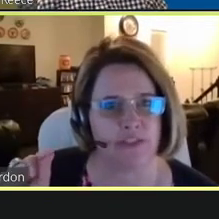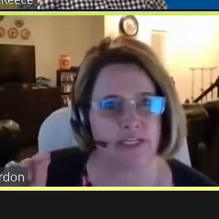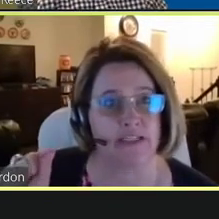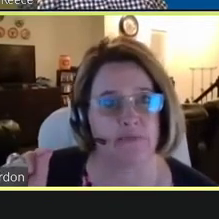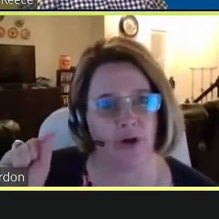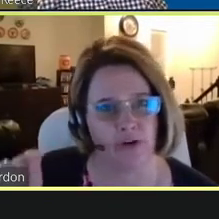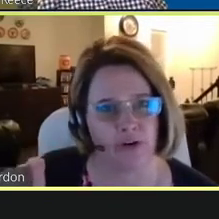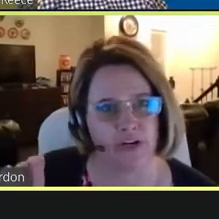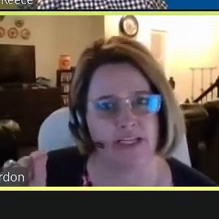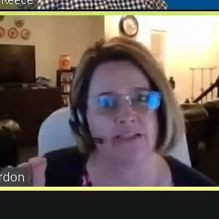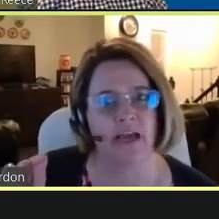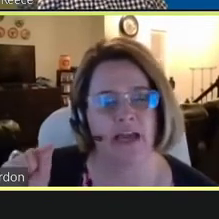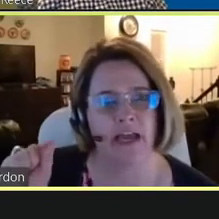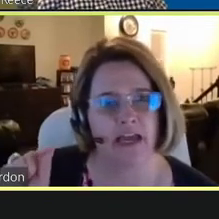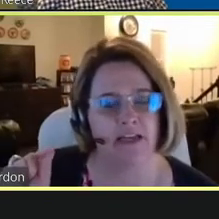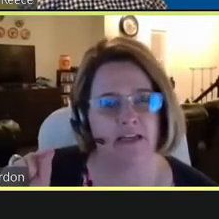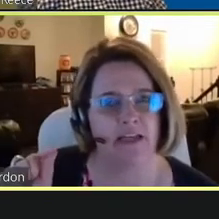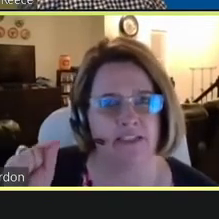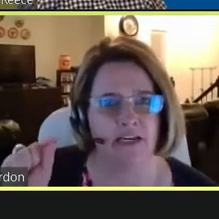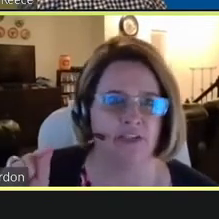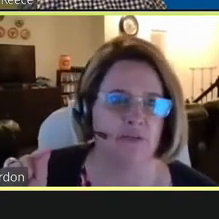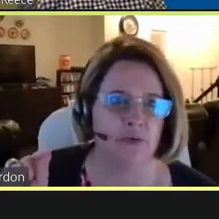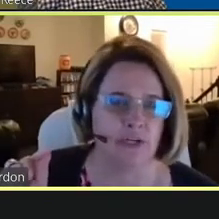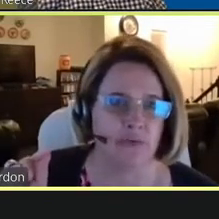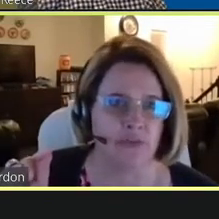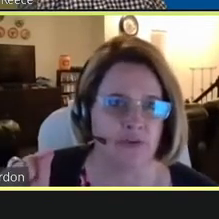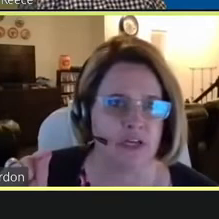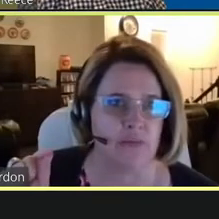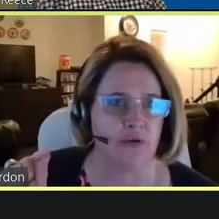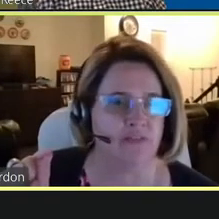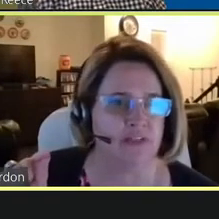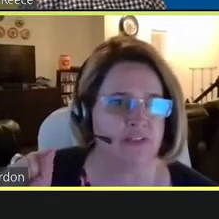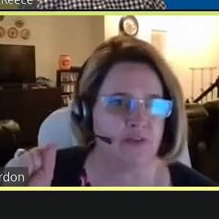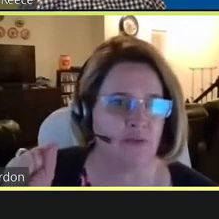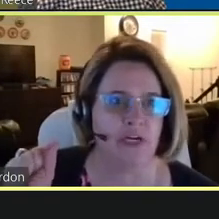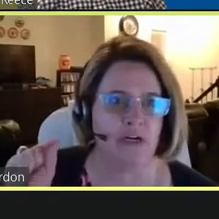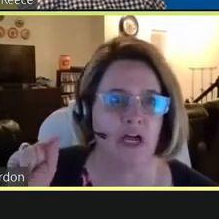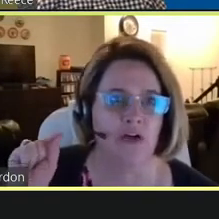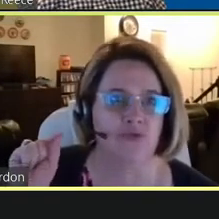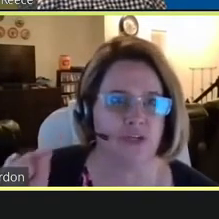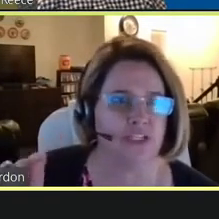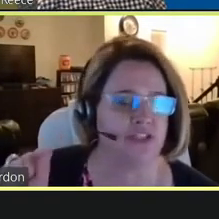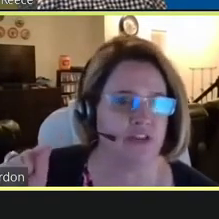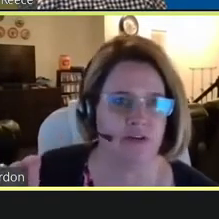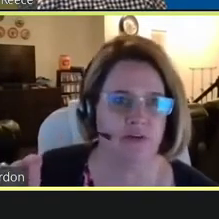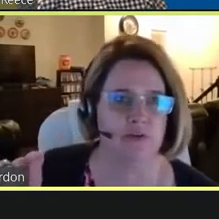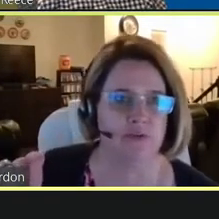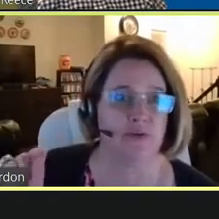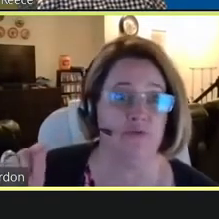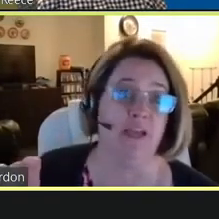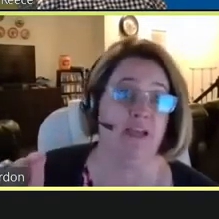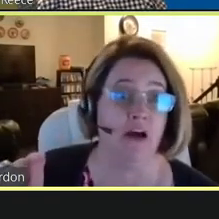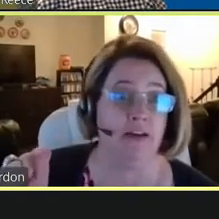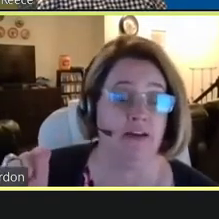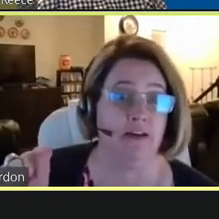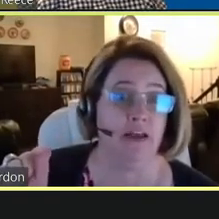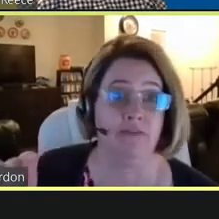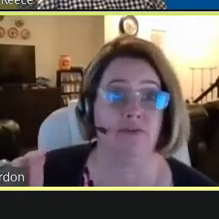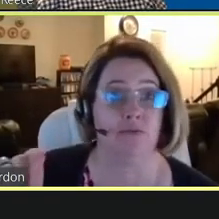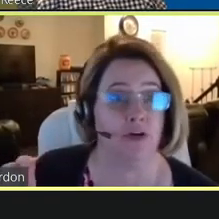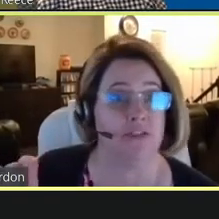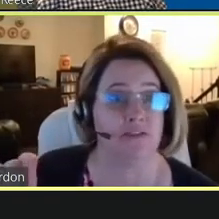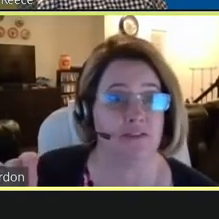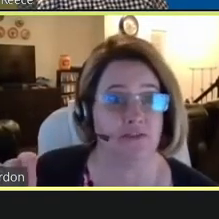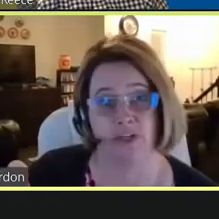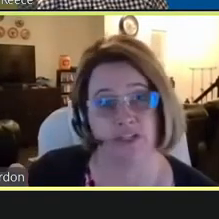is why we're setting some priorities and definitely working with those nonprofits so that we are reaching those who may not